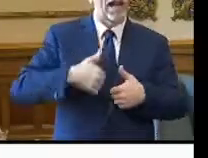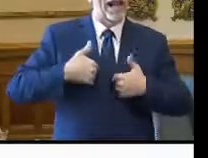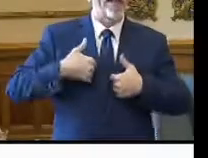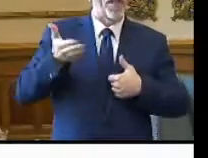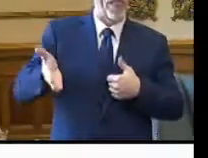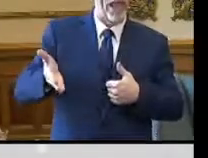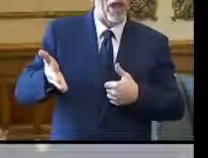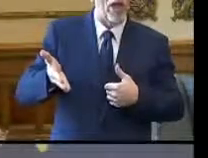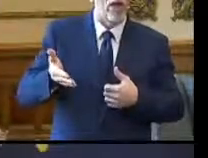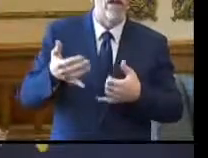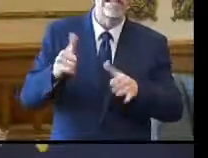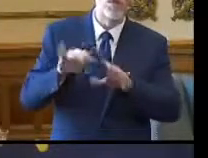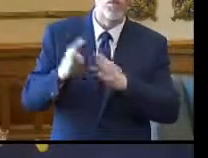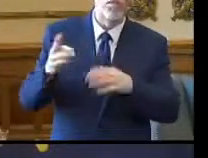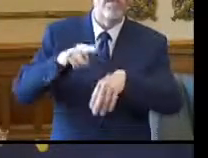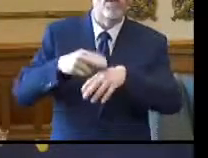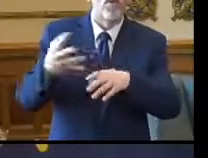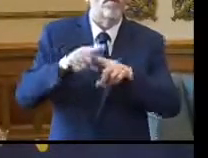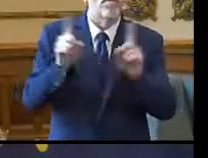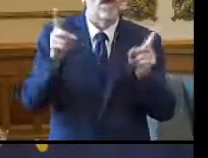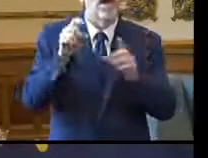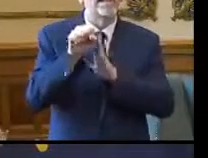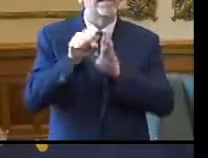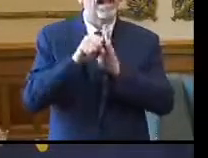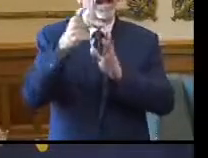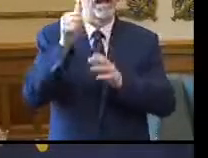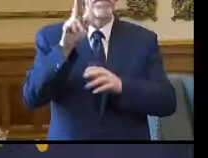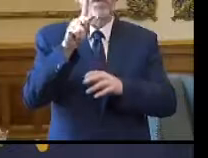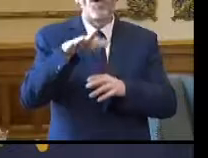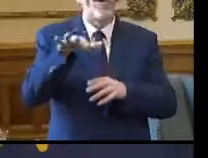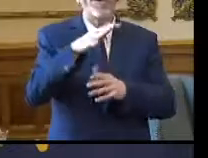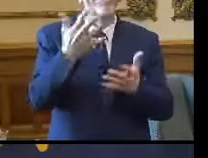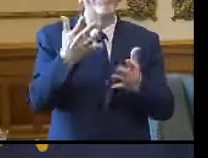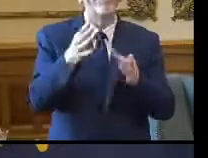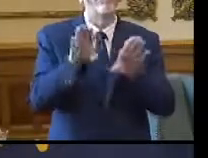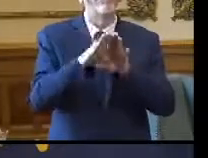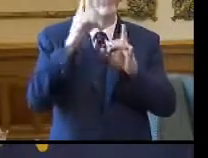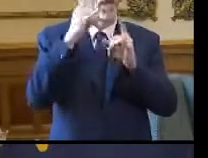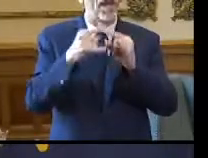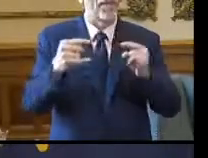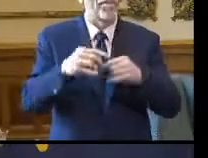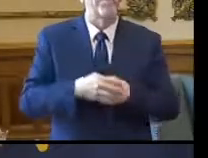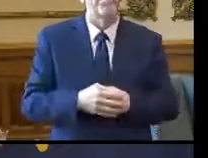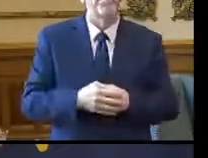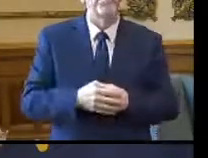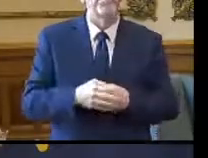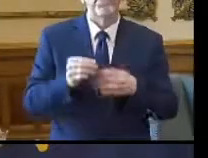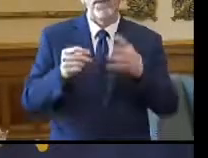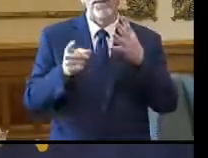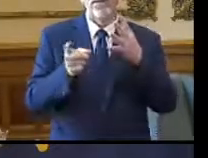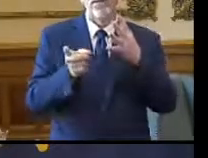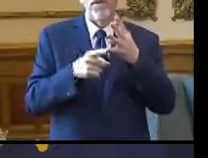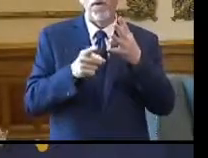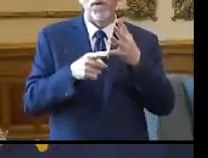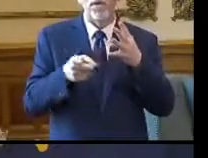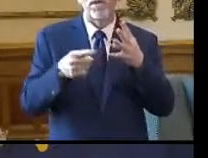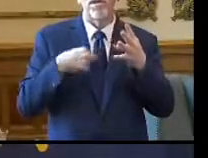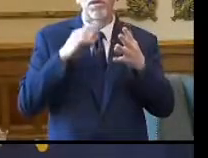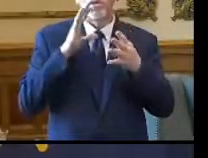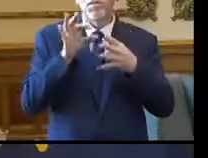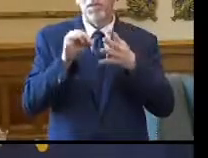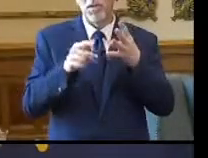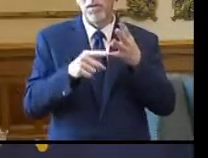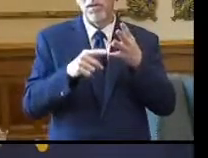residence. But those wouldn't be at a state park. And then let me just say fourth, and finally, before I kick it over to